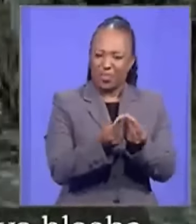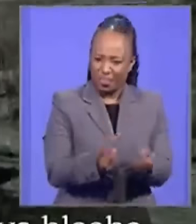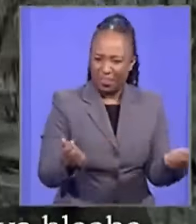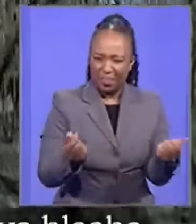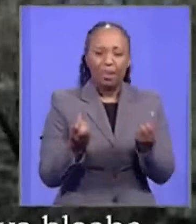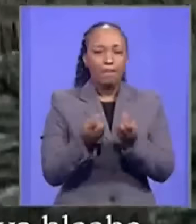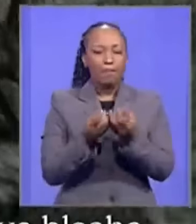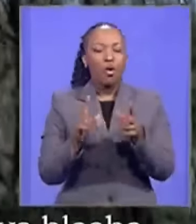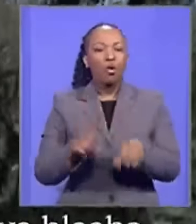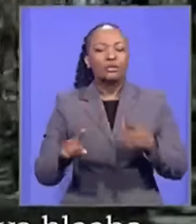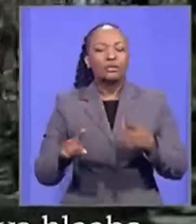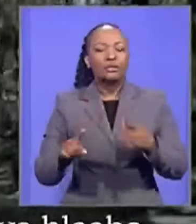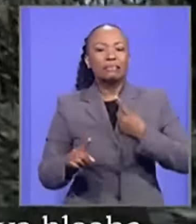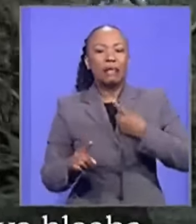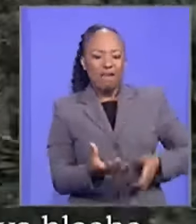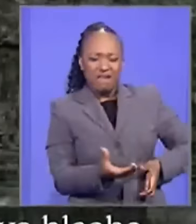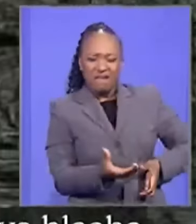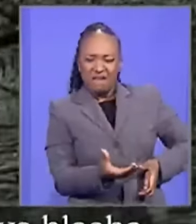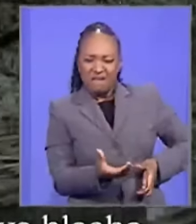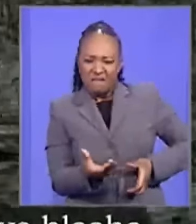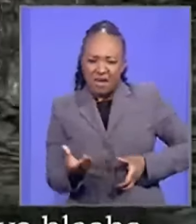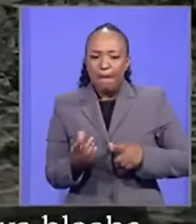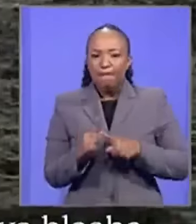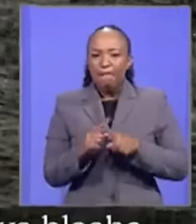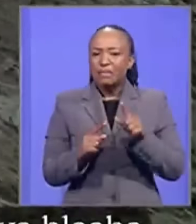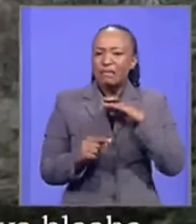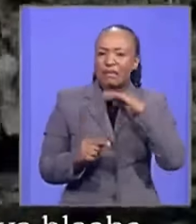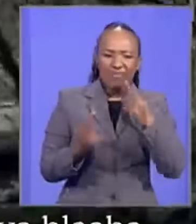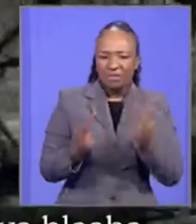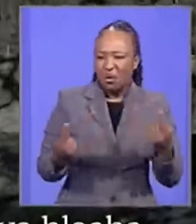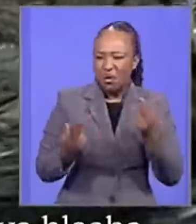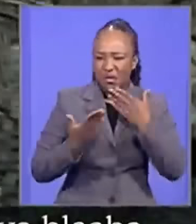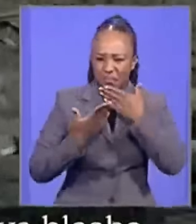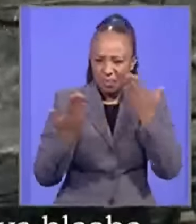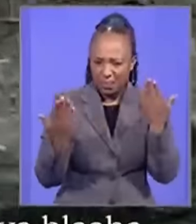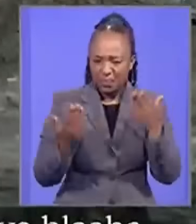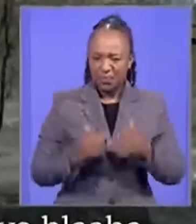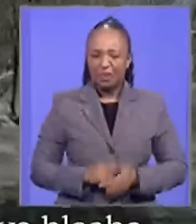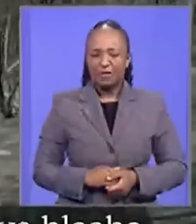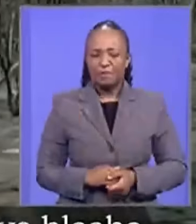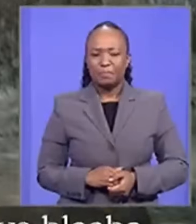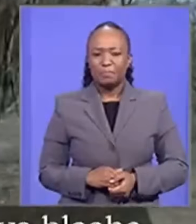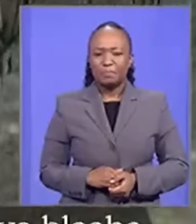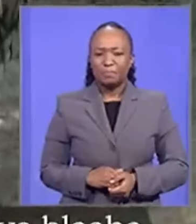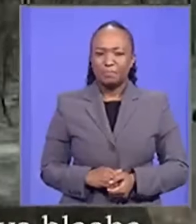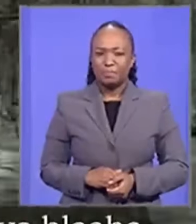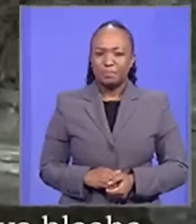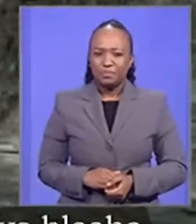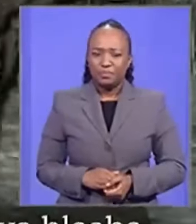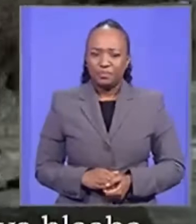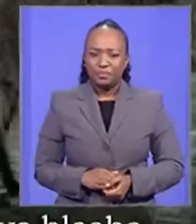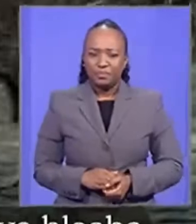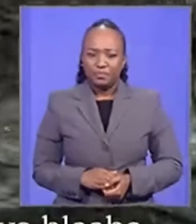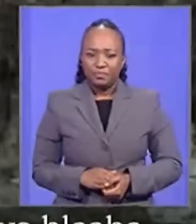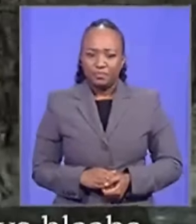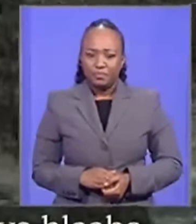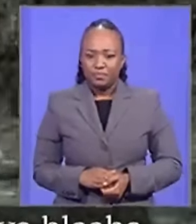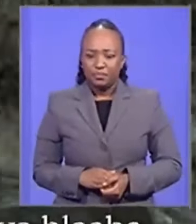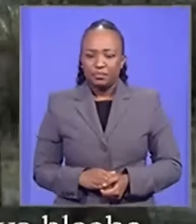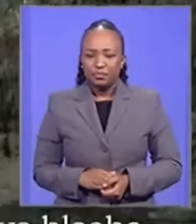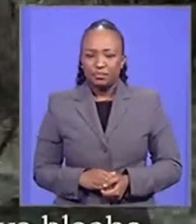leng bona ba timang melelo ka didiriswa tseo di tlhaelang. Thabang Morutlwa, SABC News,